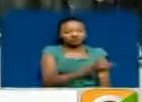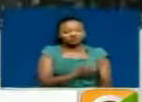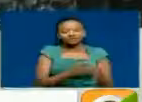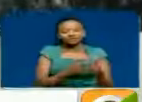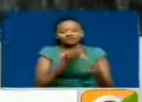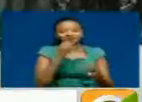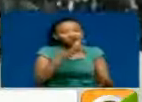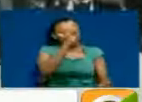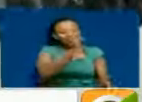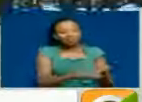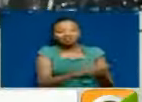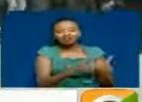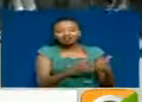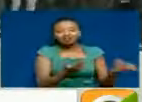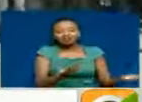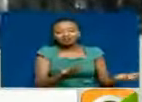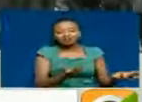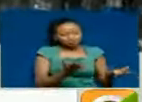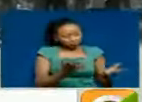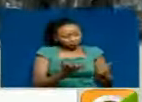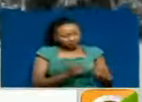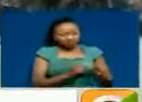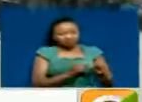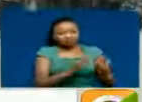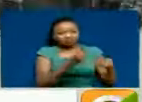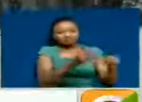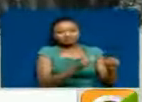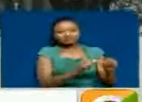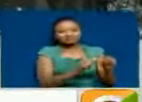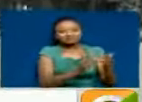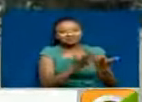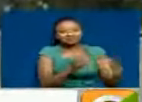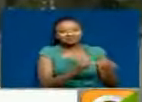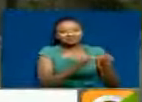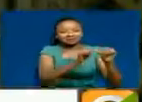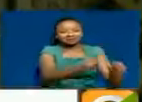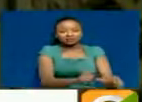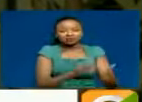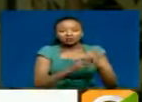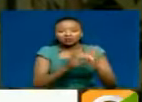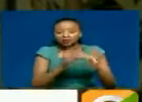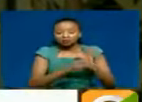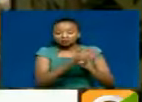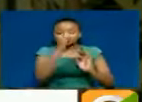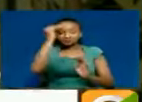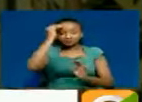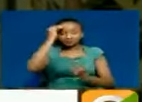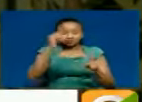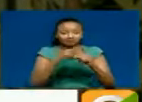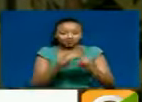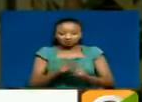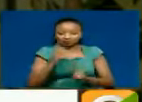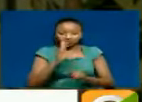right? So I felt I should give them a more sustainable, I should arm them with something more sustainable, which is education. And I